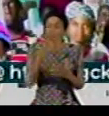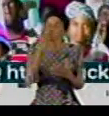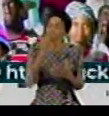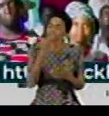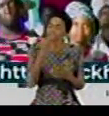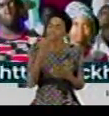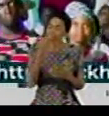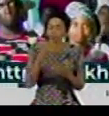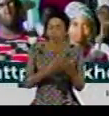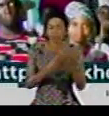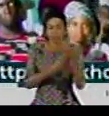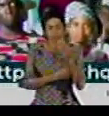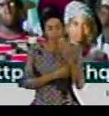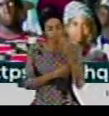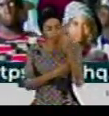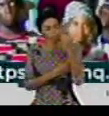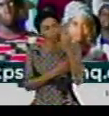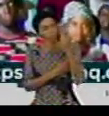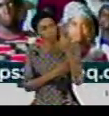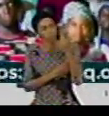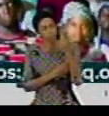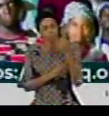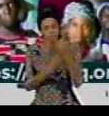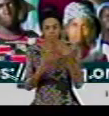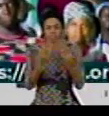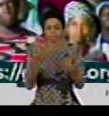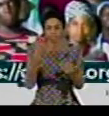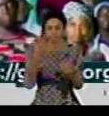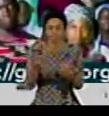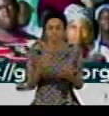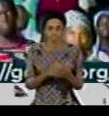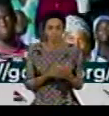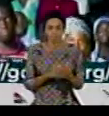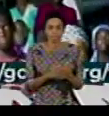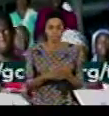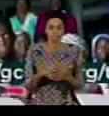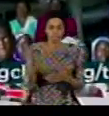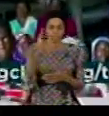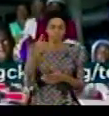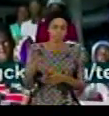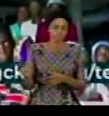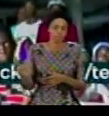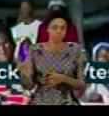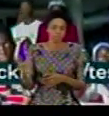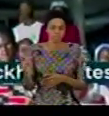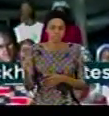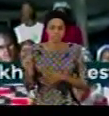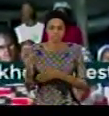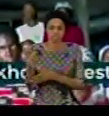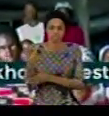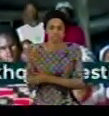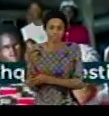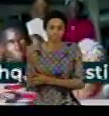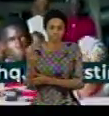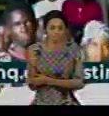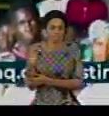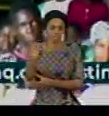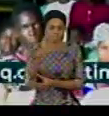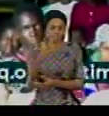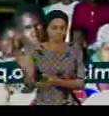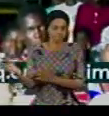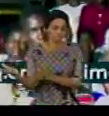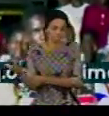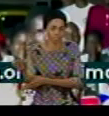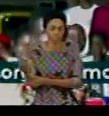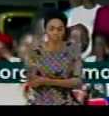I discovered that my right and his life was lifeless I can't